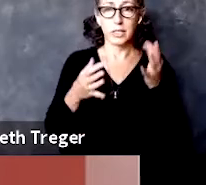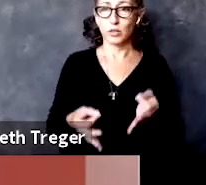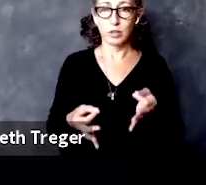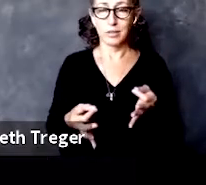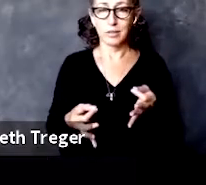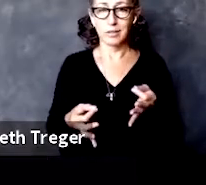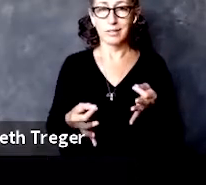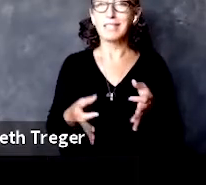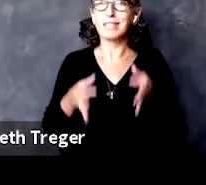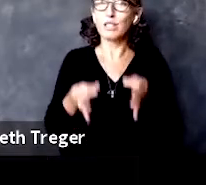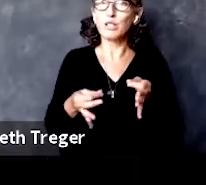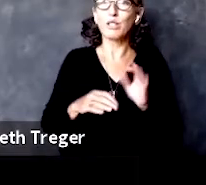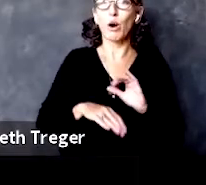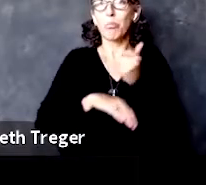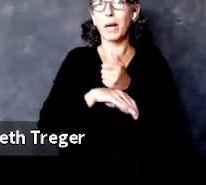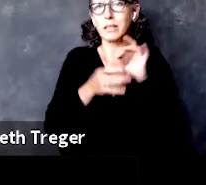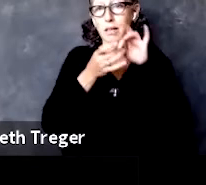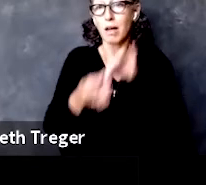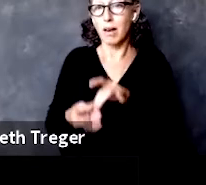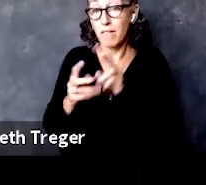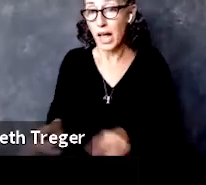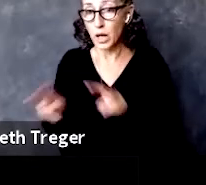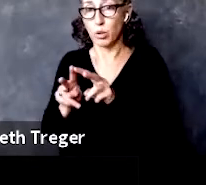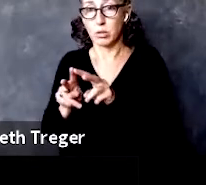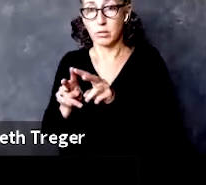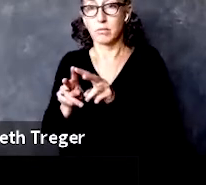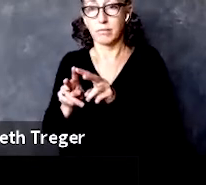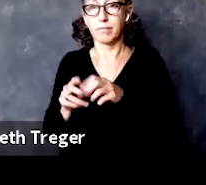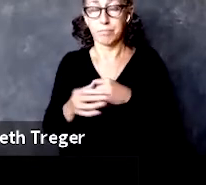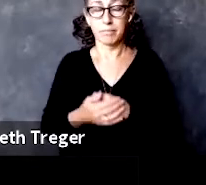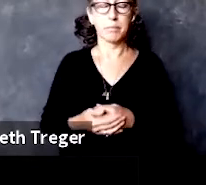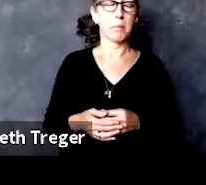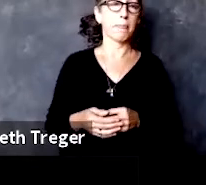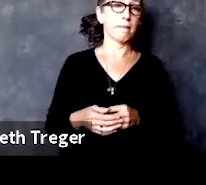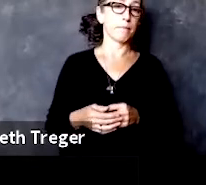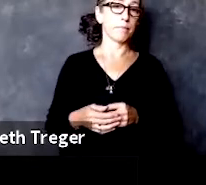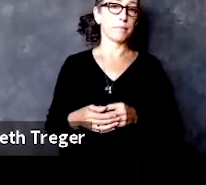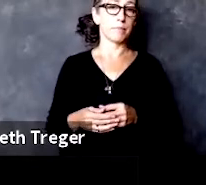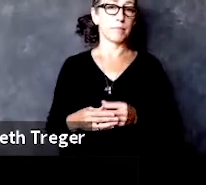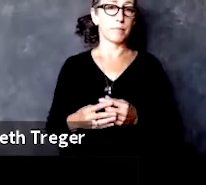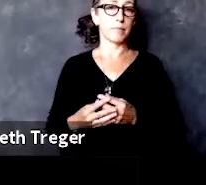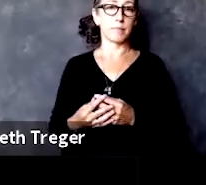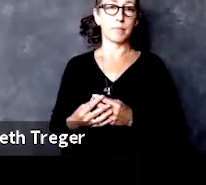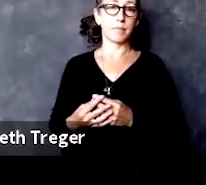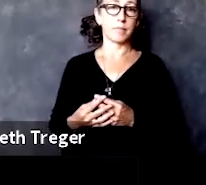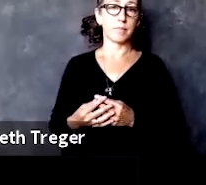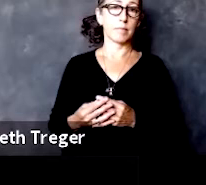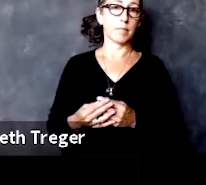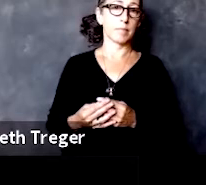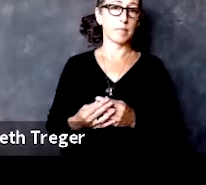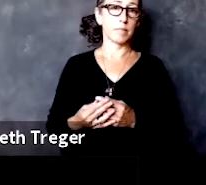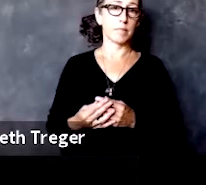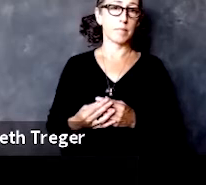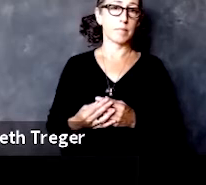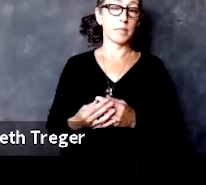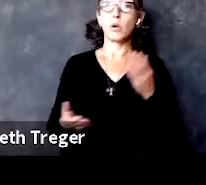based on the values and the guts that we have. Now, we may have a powerful story, but there's a difference